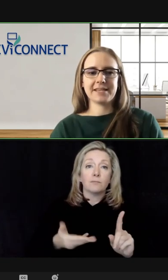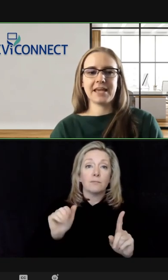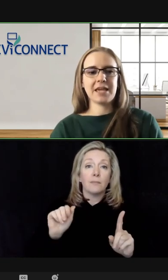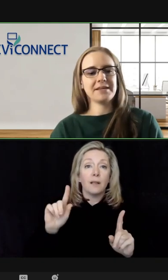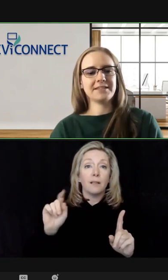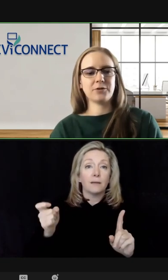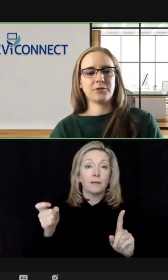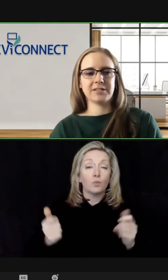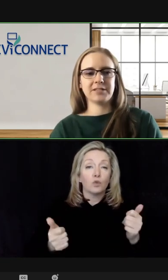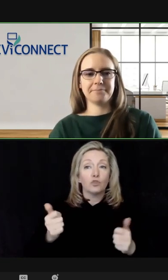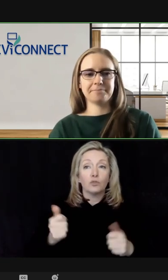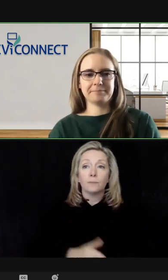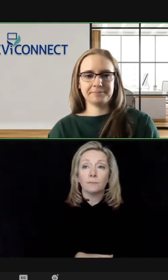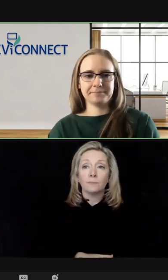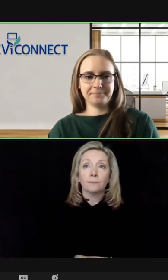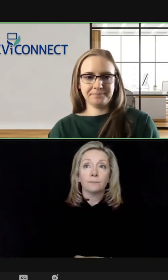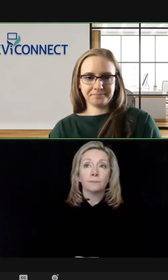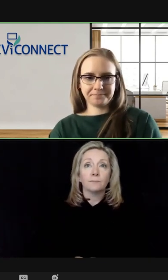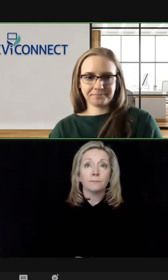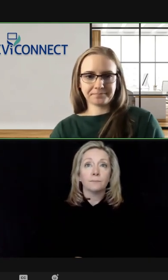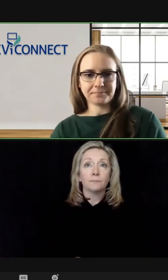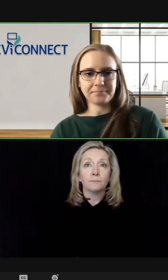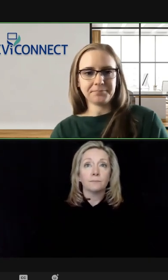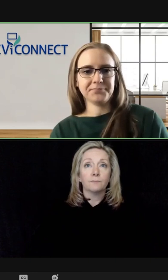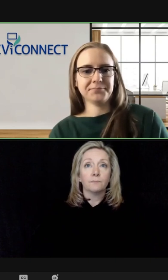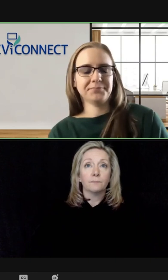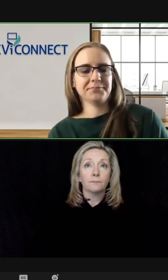What do you guys think? A, B, C, or D?